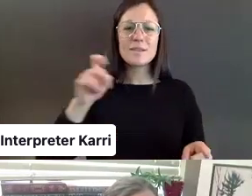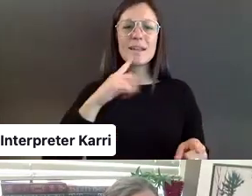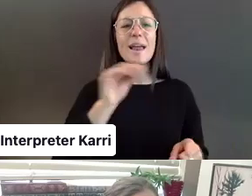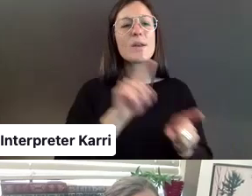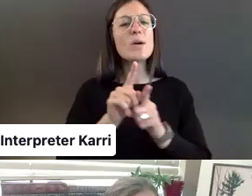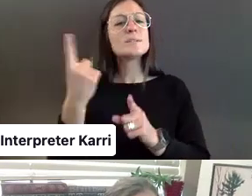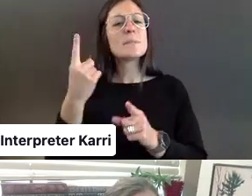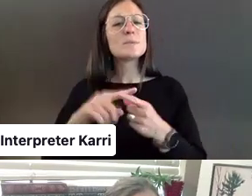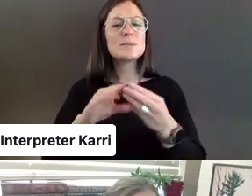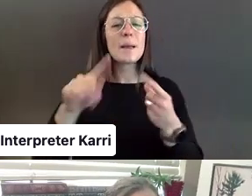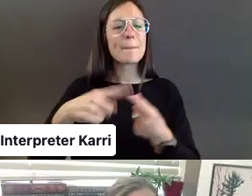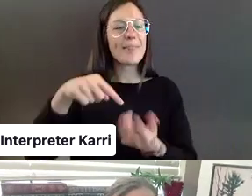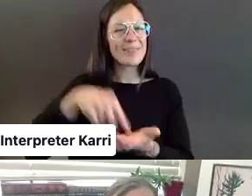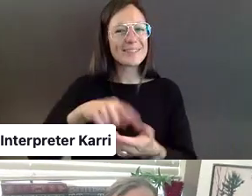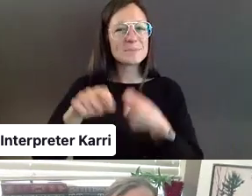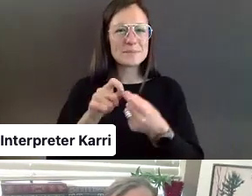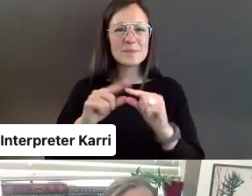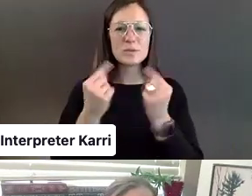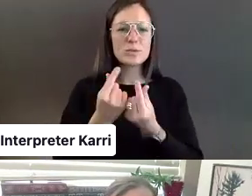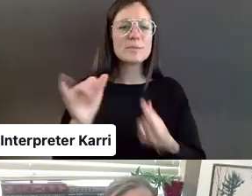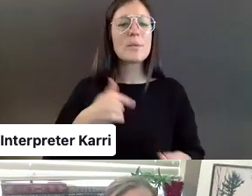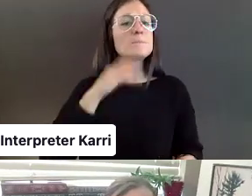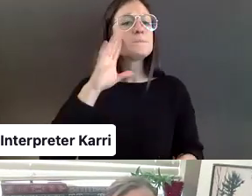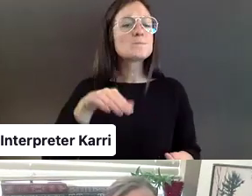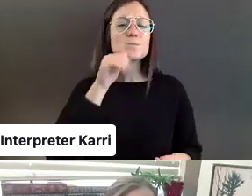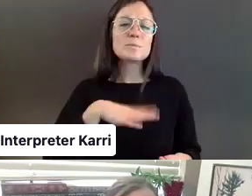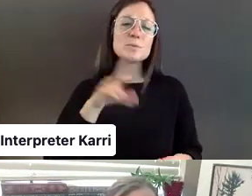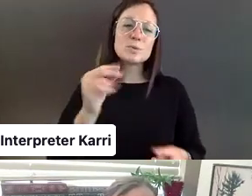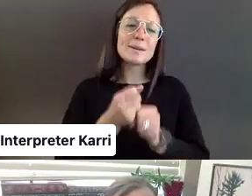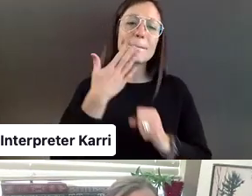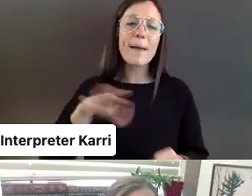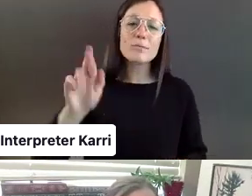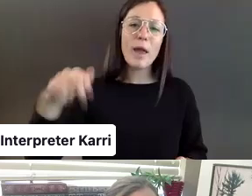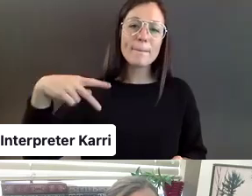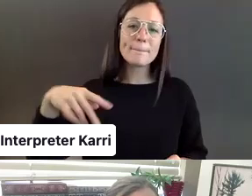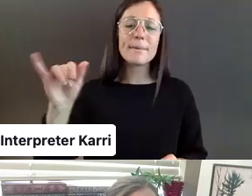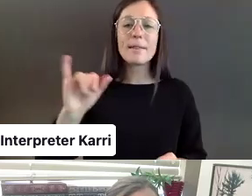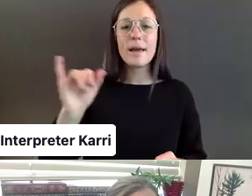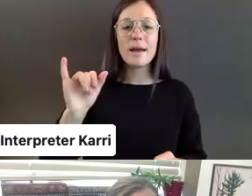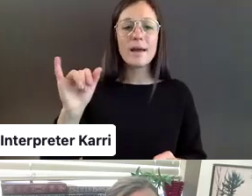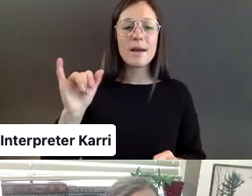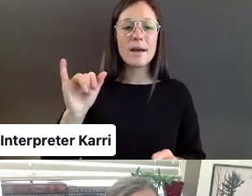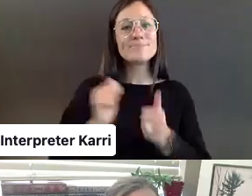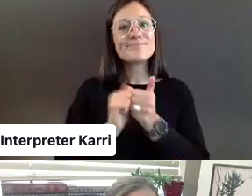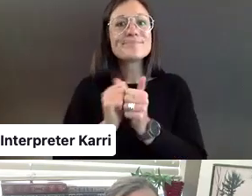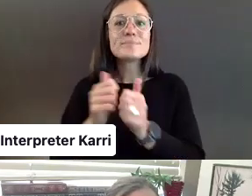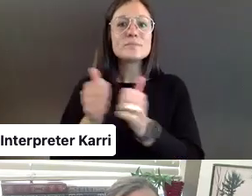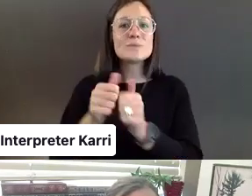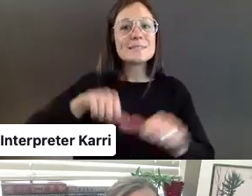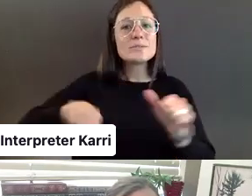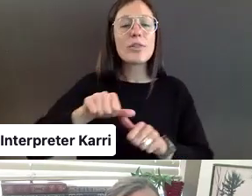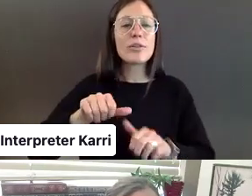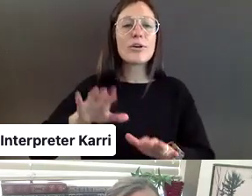this particular group. Now, I know women kind of get a bad rap of like competing with each other, stepping on each other